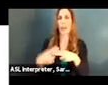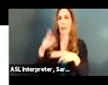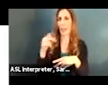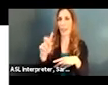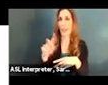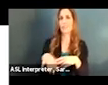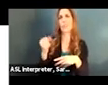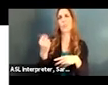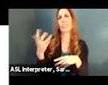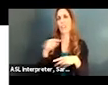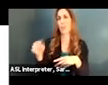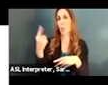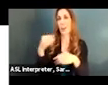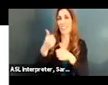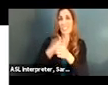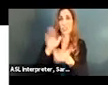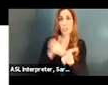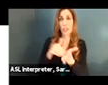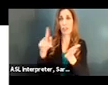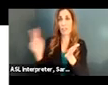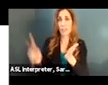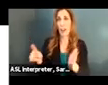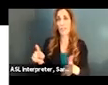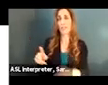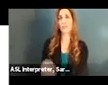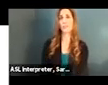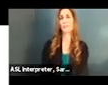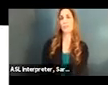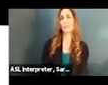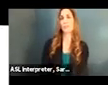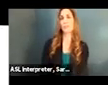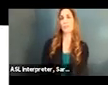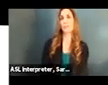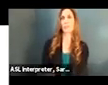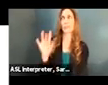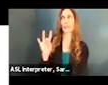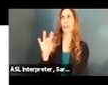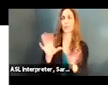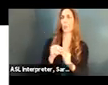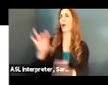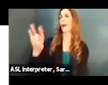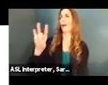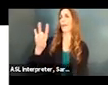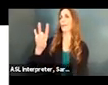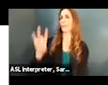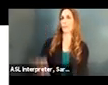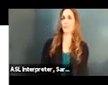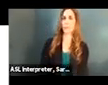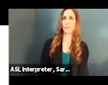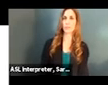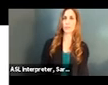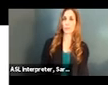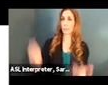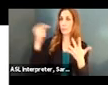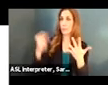there's definitely one at each center in Philadelphia. And I think there's like 8 of them total. And along with all those other accommodations that you